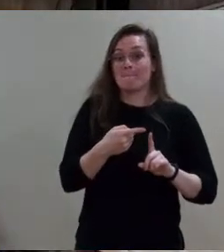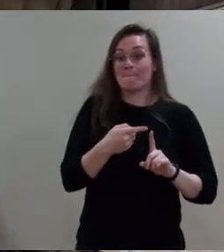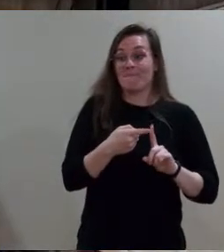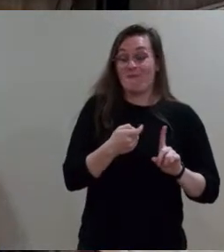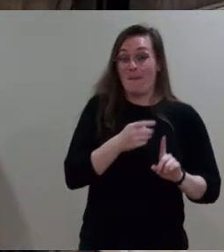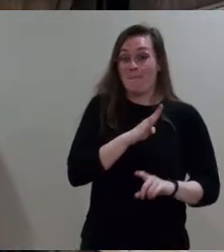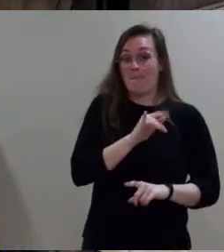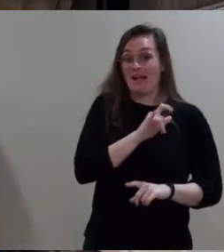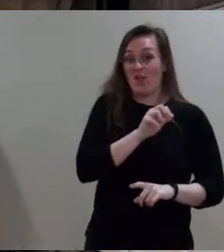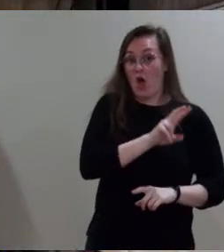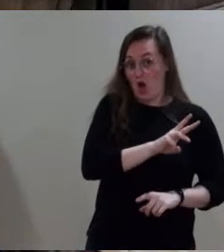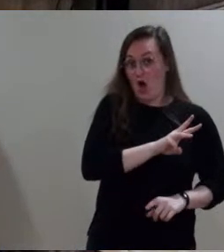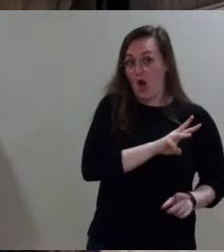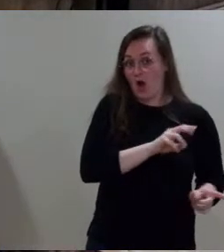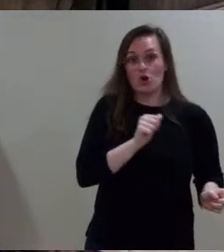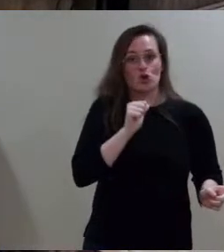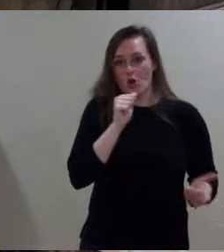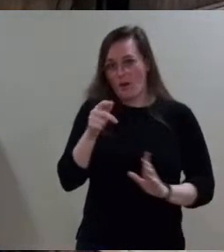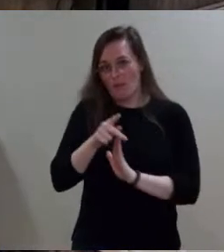discussion between